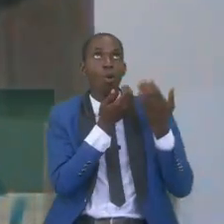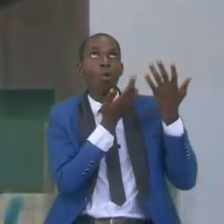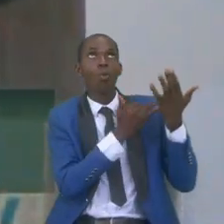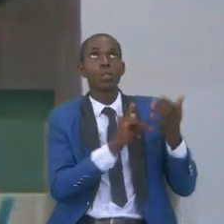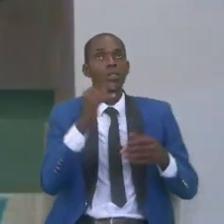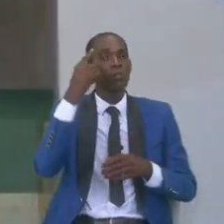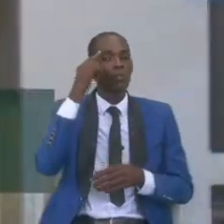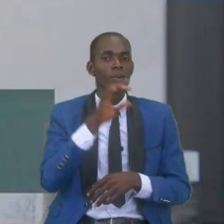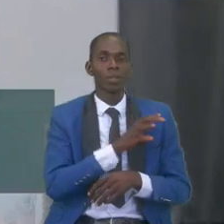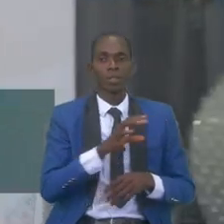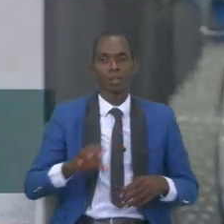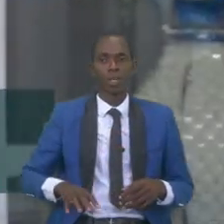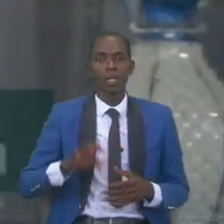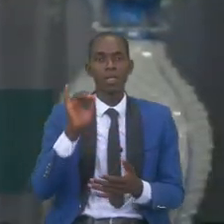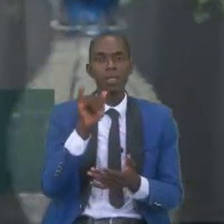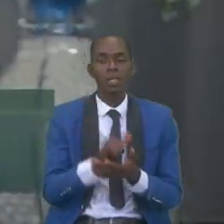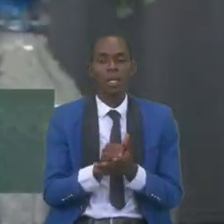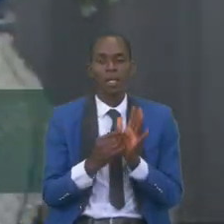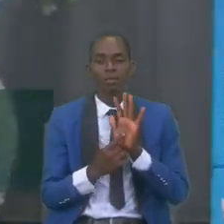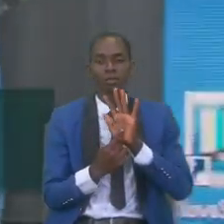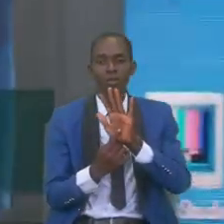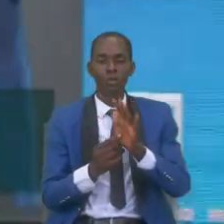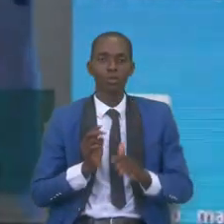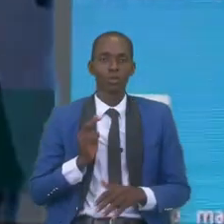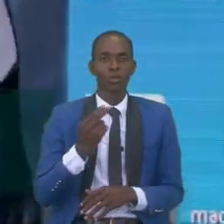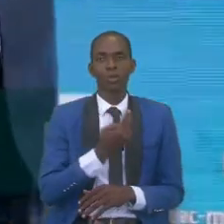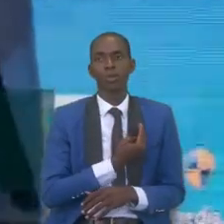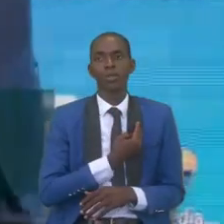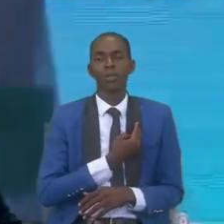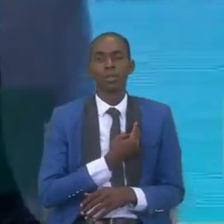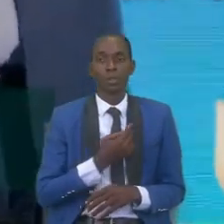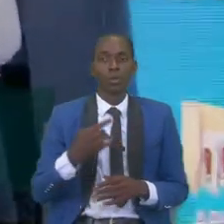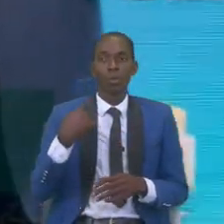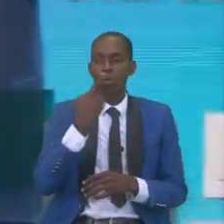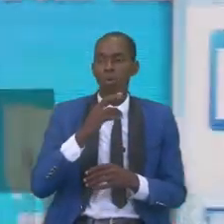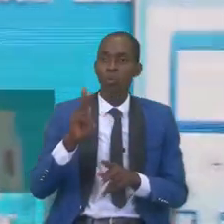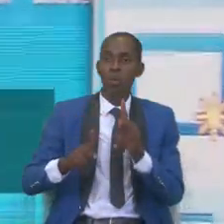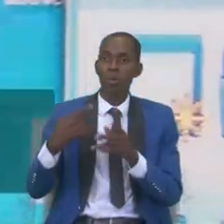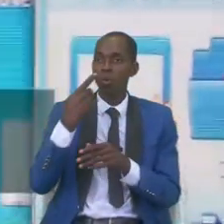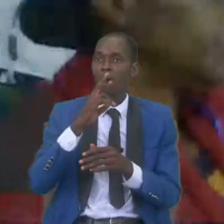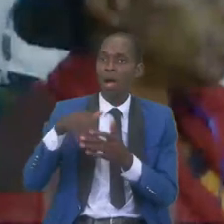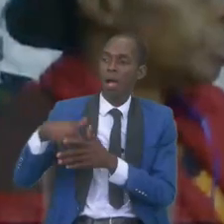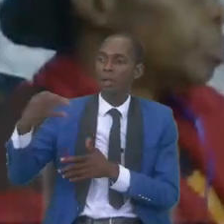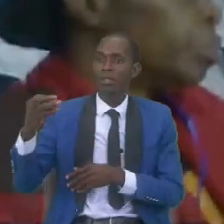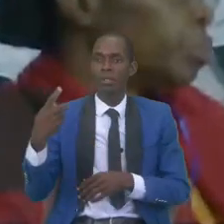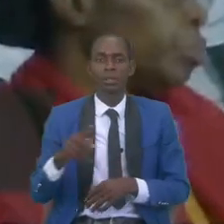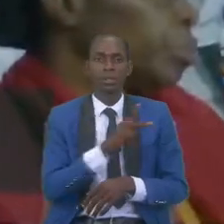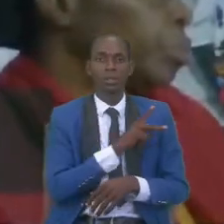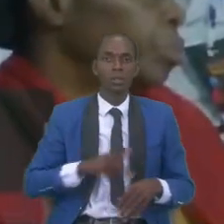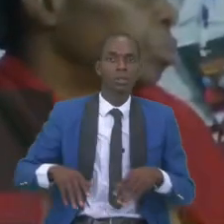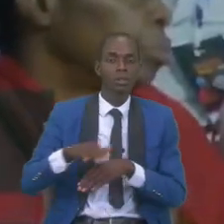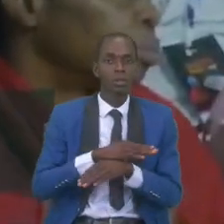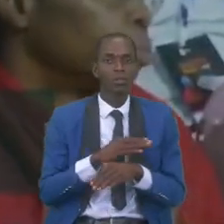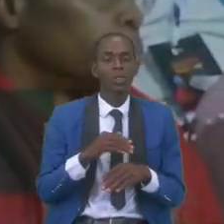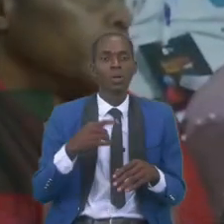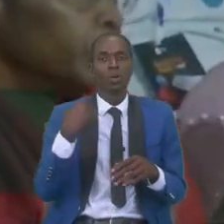for Christ. That shows us those who are outside the kingdom, outside the church, and those